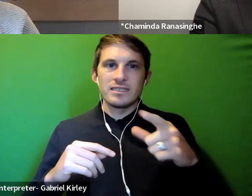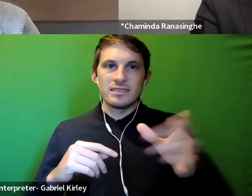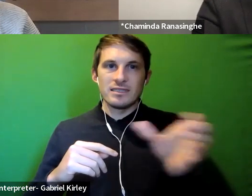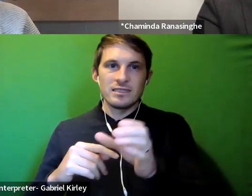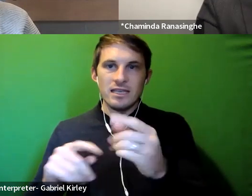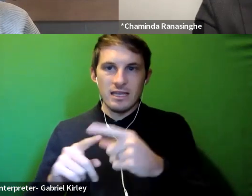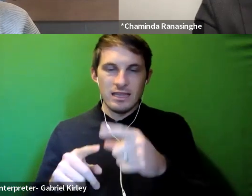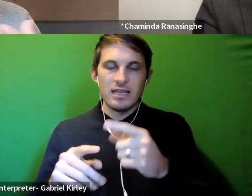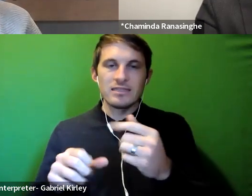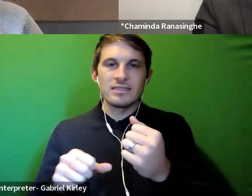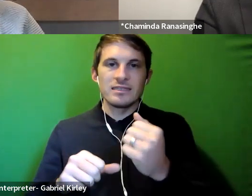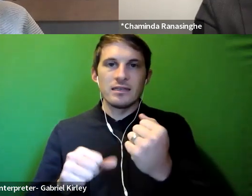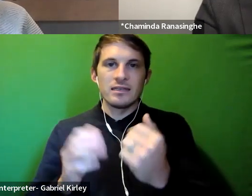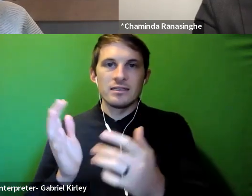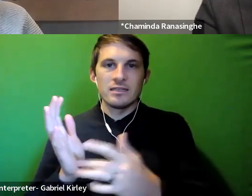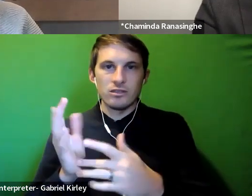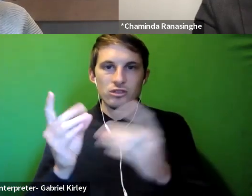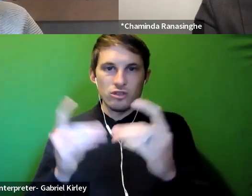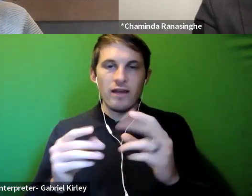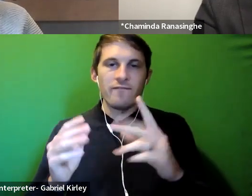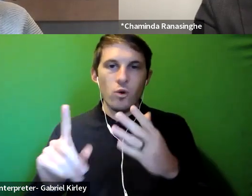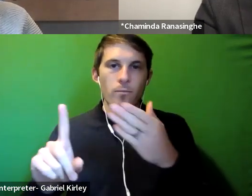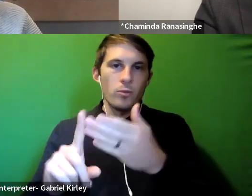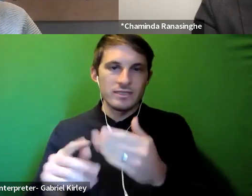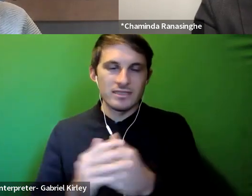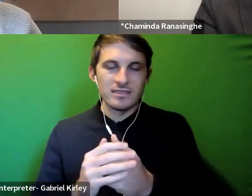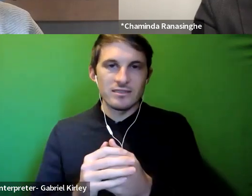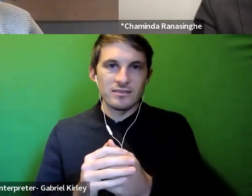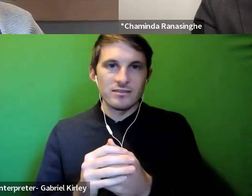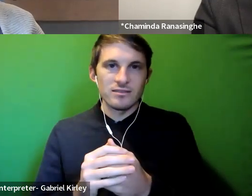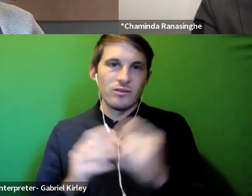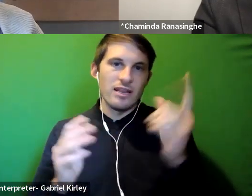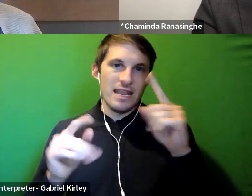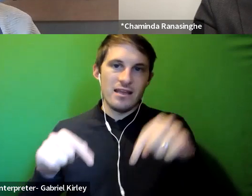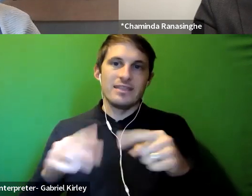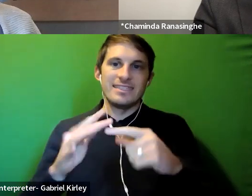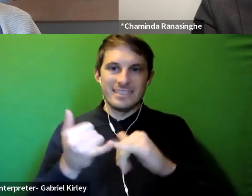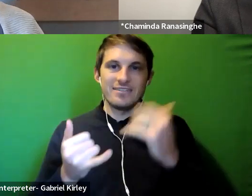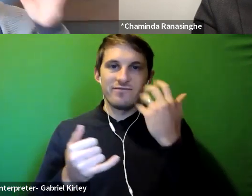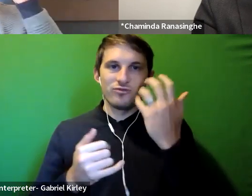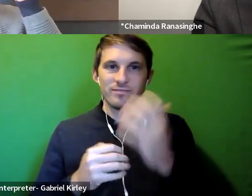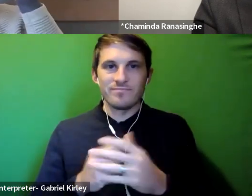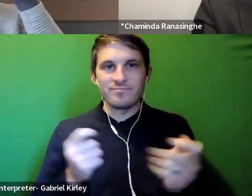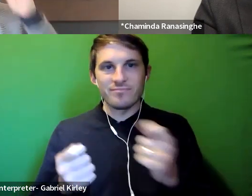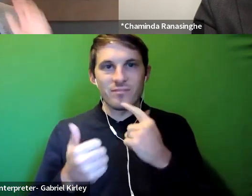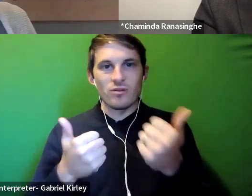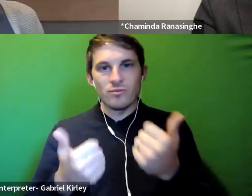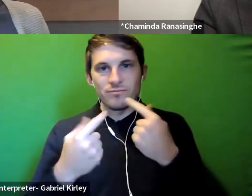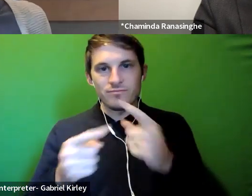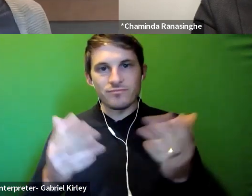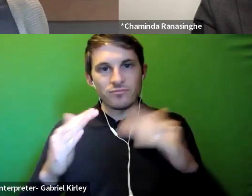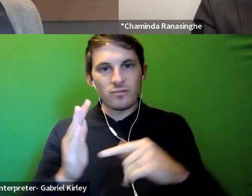design. Future's right now. It's happening. We're in it. We're in it. Thank you. Good call out. Tracy, maybe to you